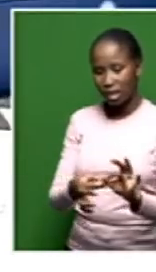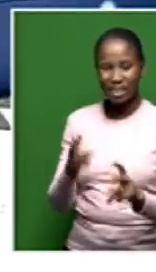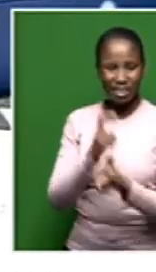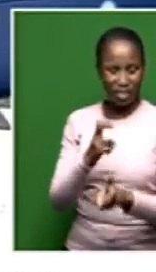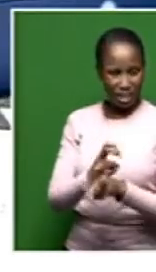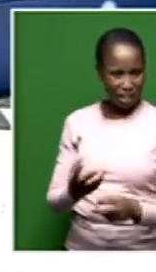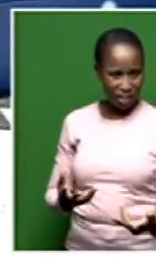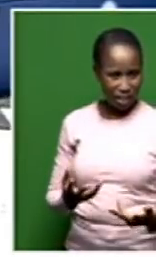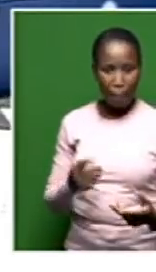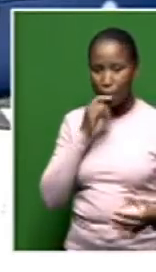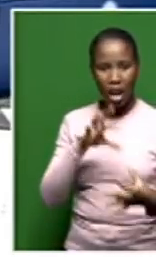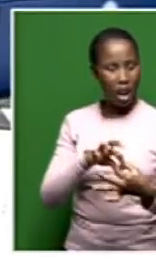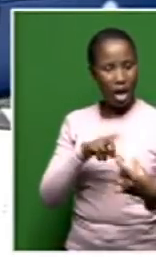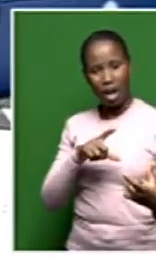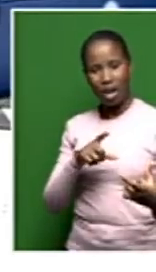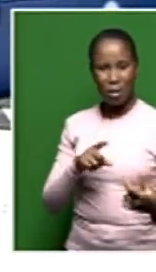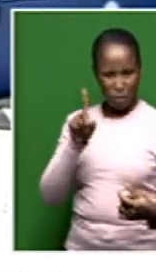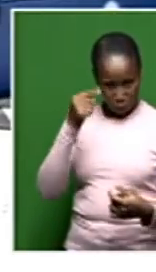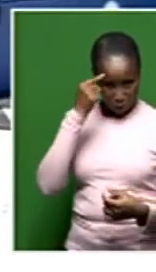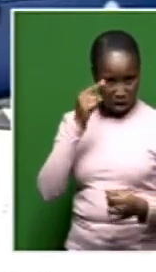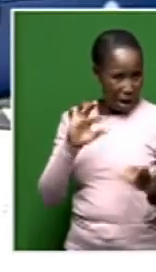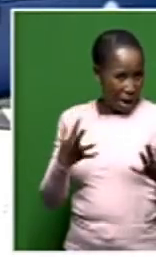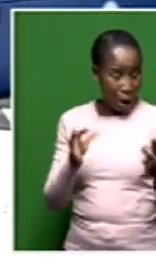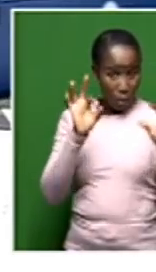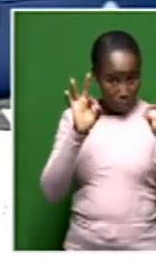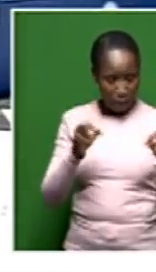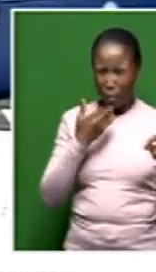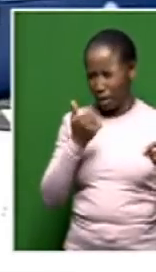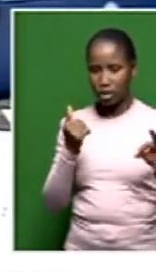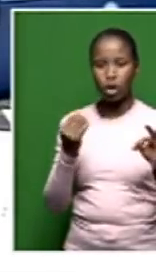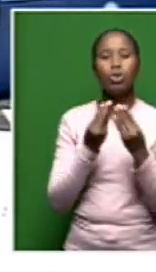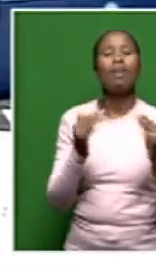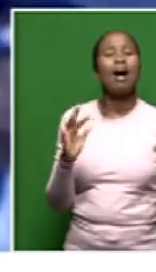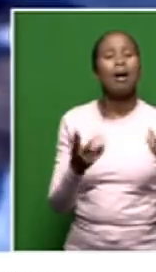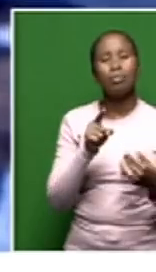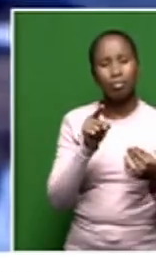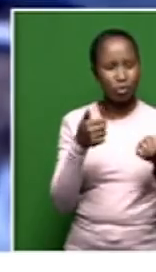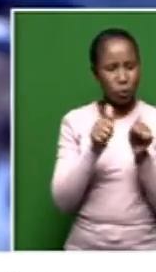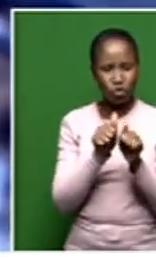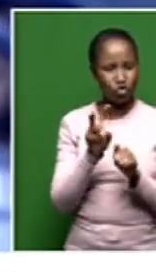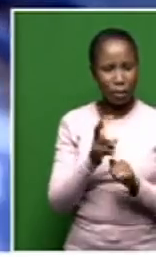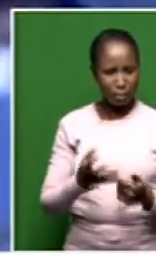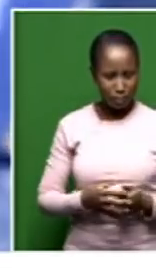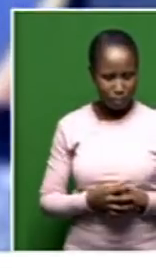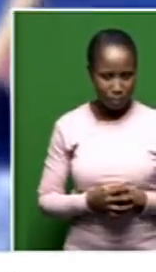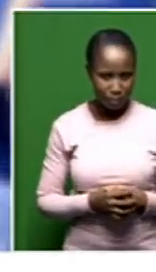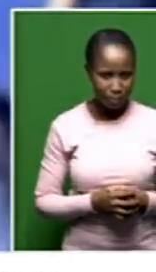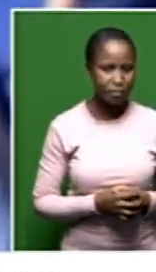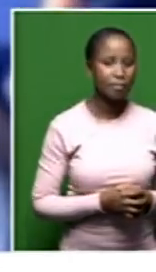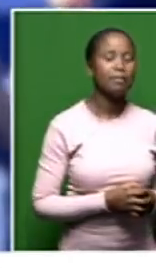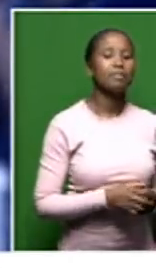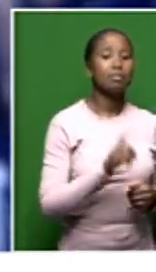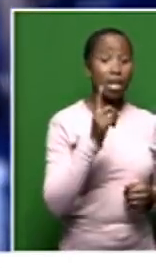how should they ideally, as parties, approach these coalition discussions? You know, the important thing is, you know, learning the lessons